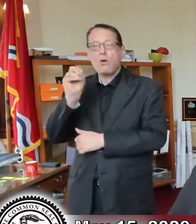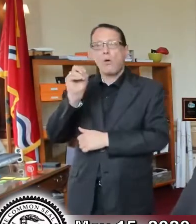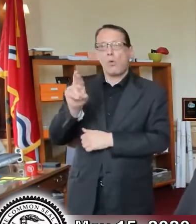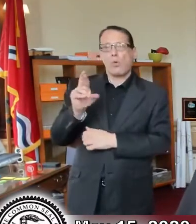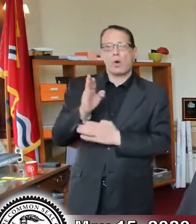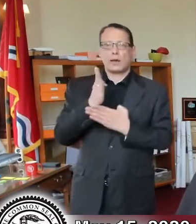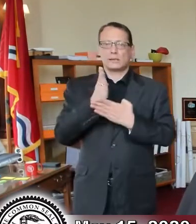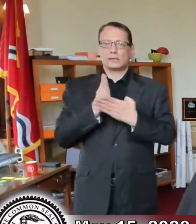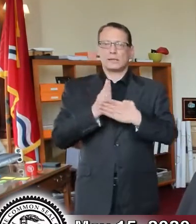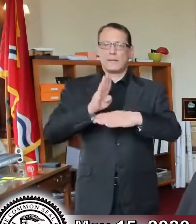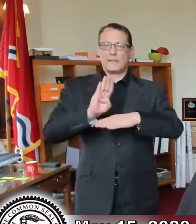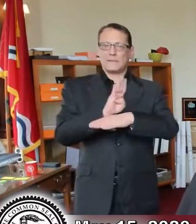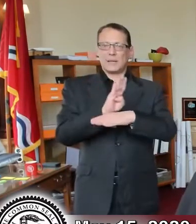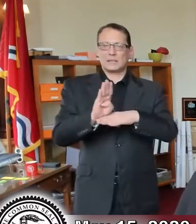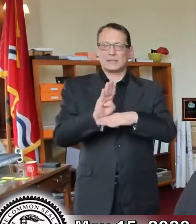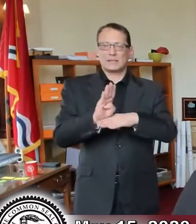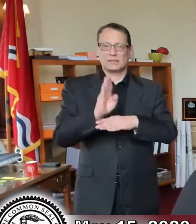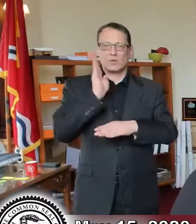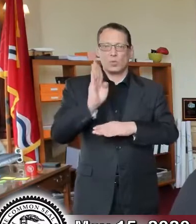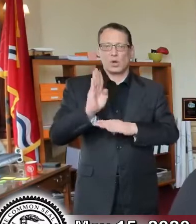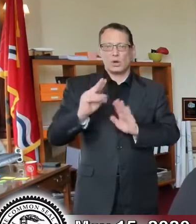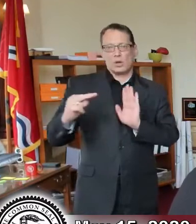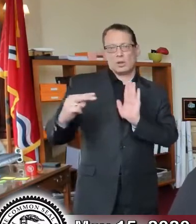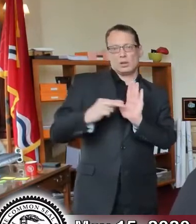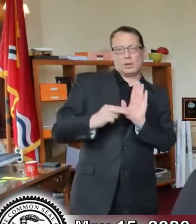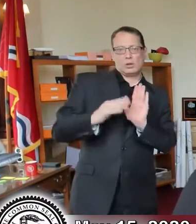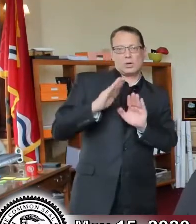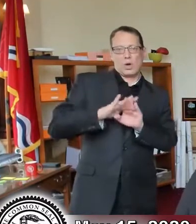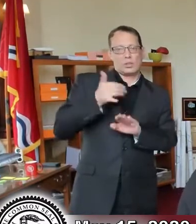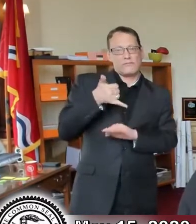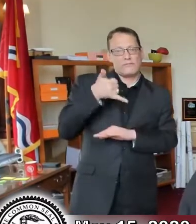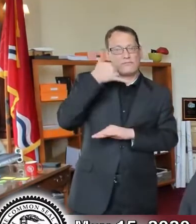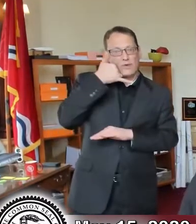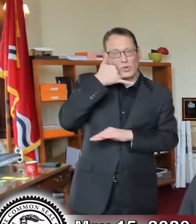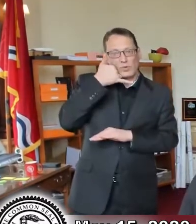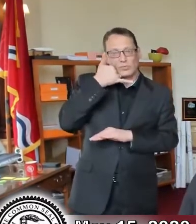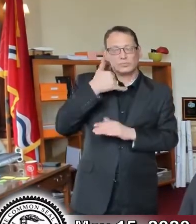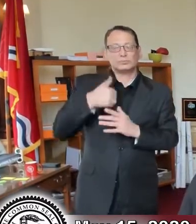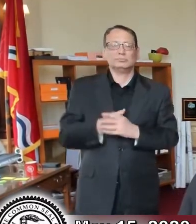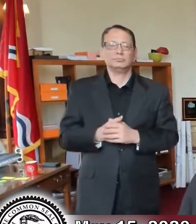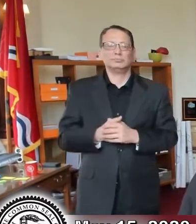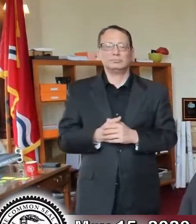know some businesses are going to have you look at their menu on your phone or tablet.